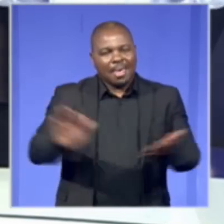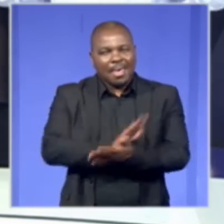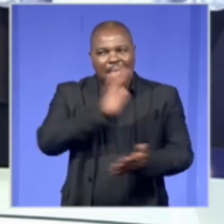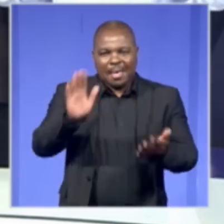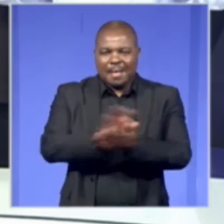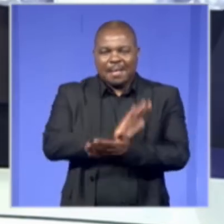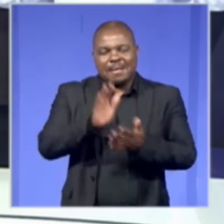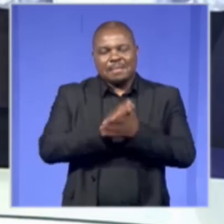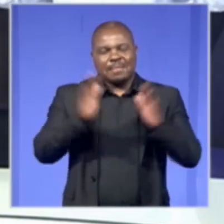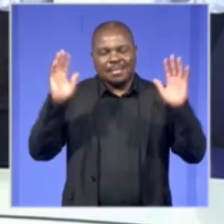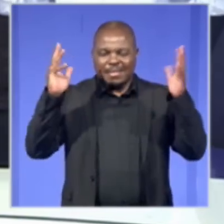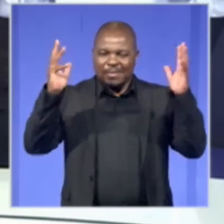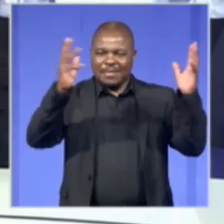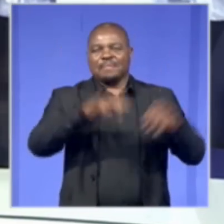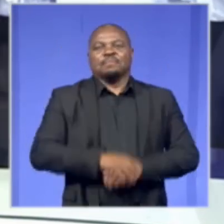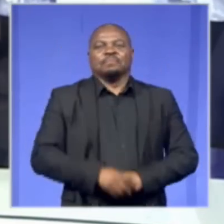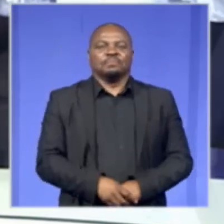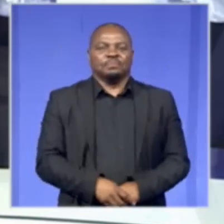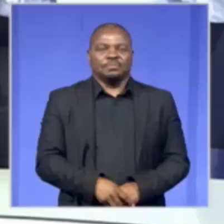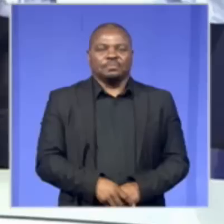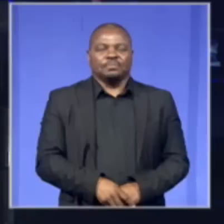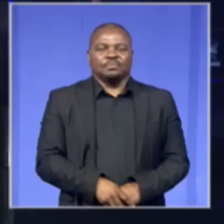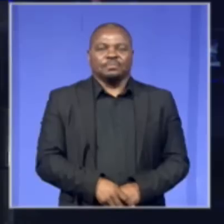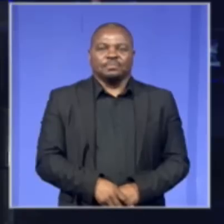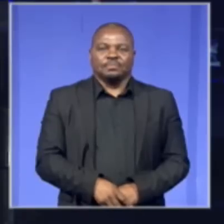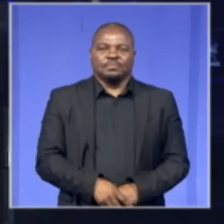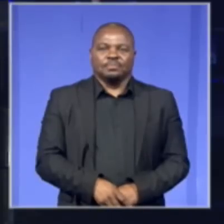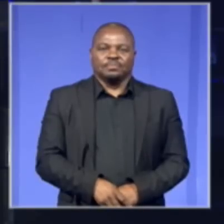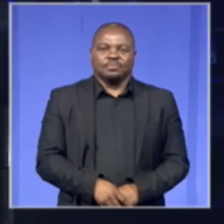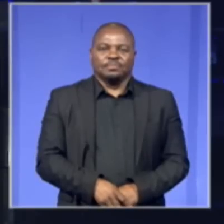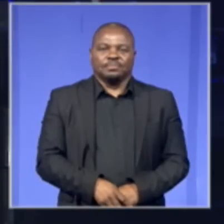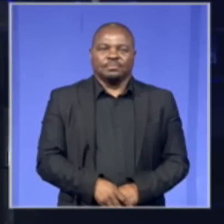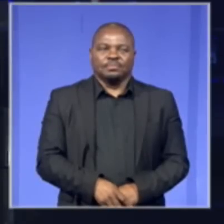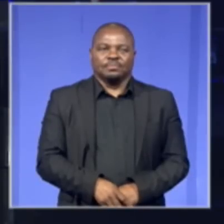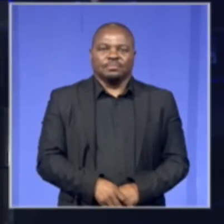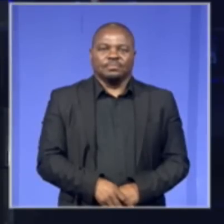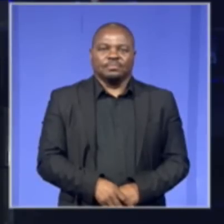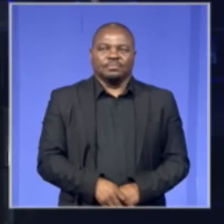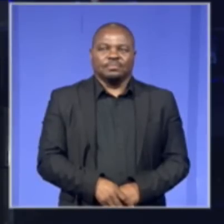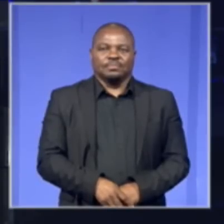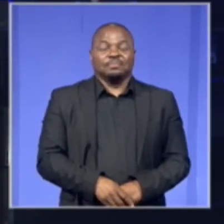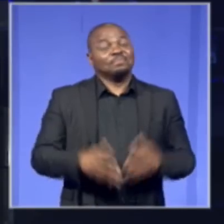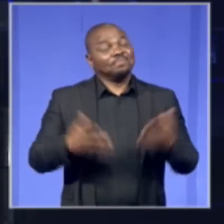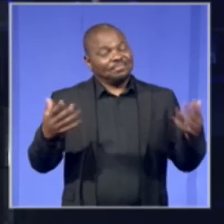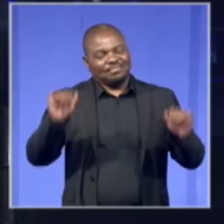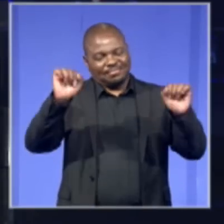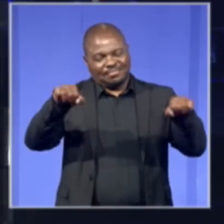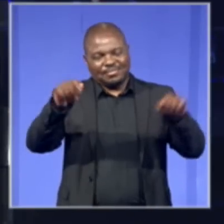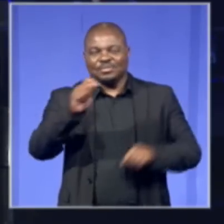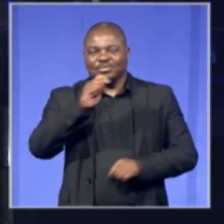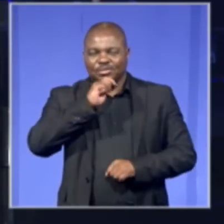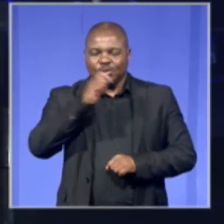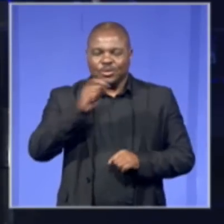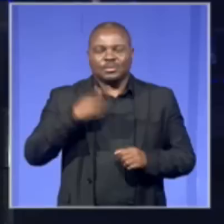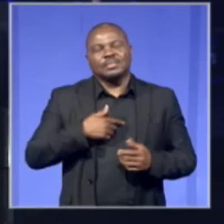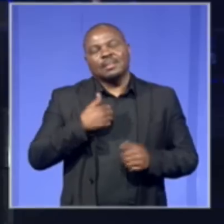happy Ga o be jalo Katlego le